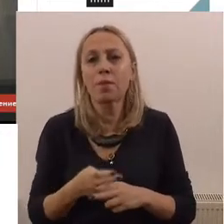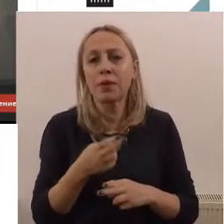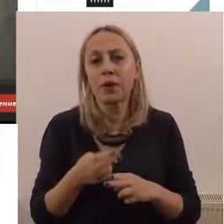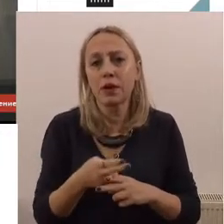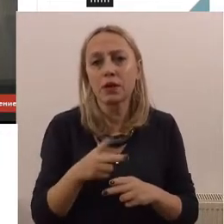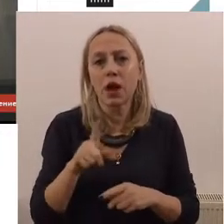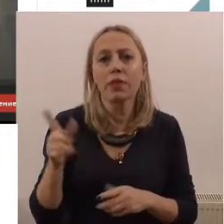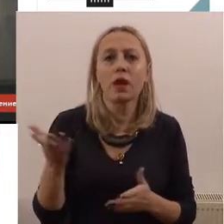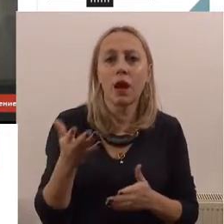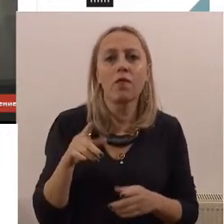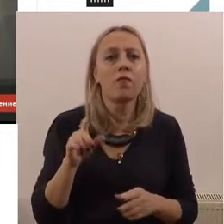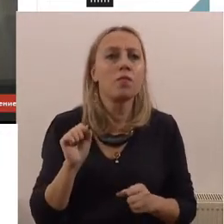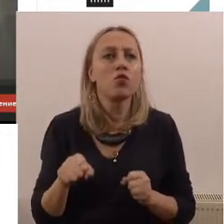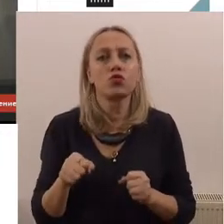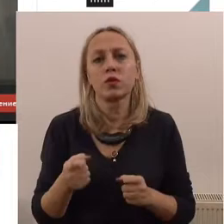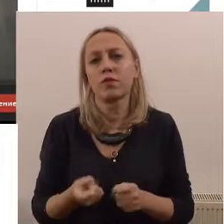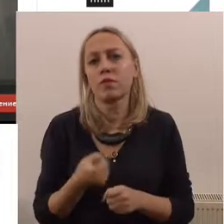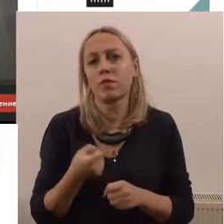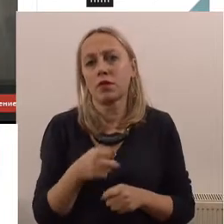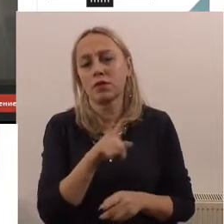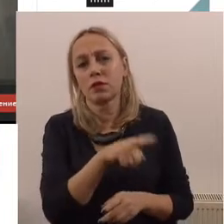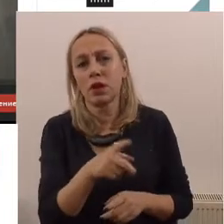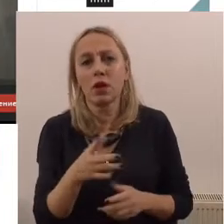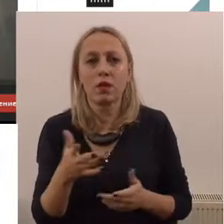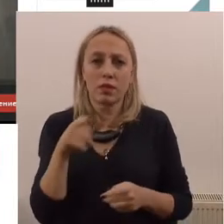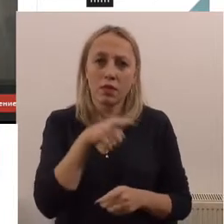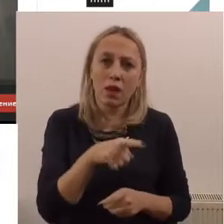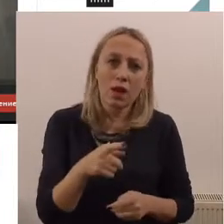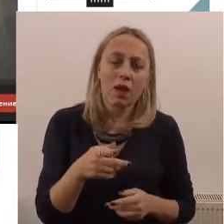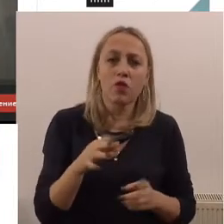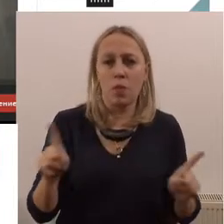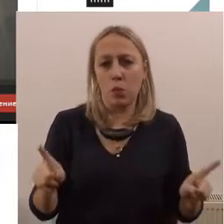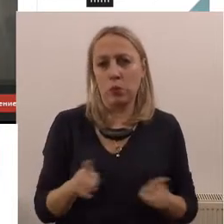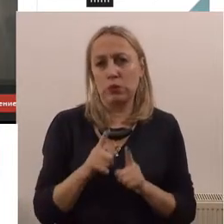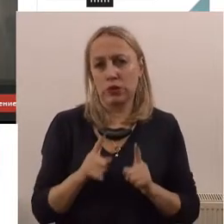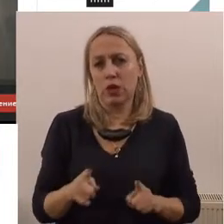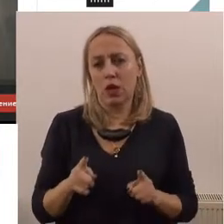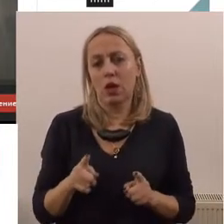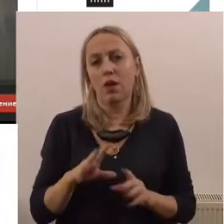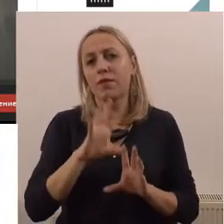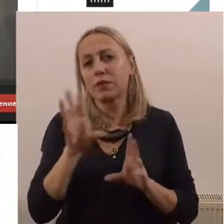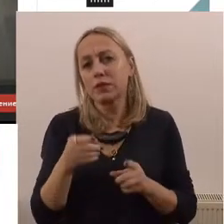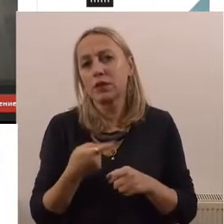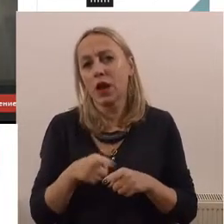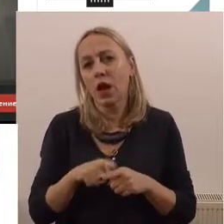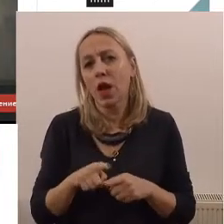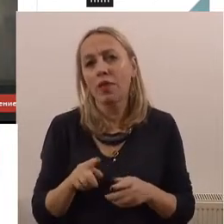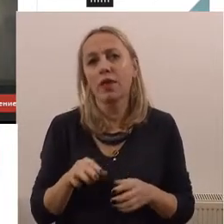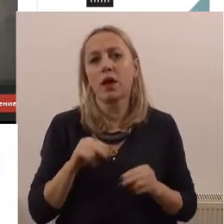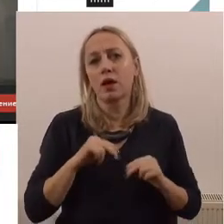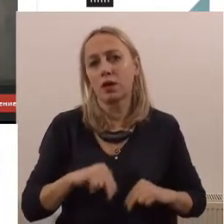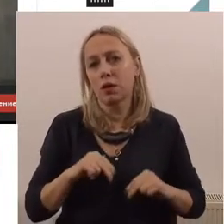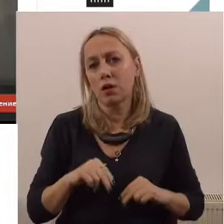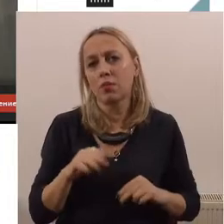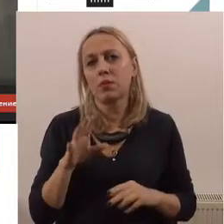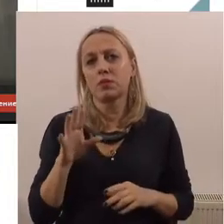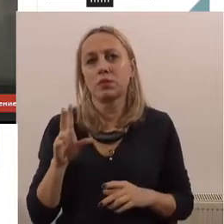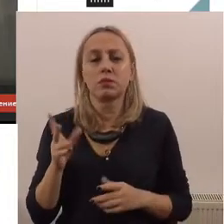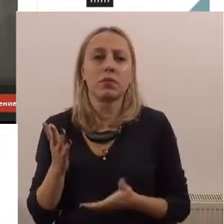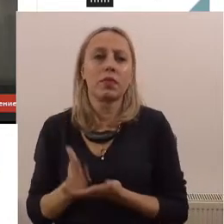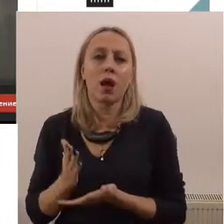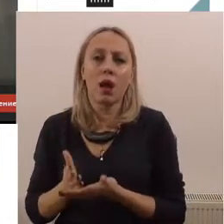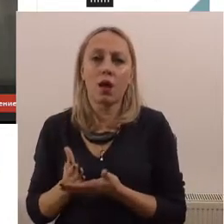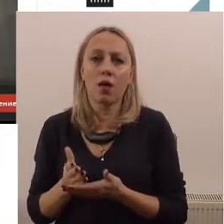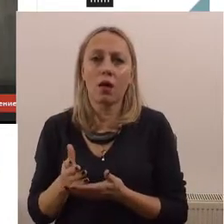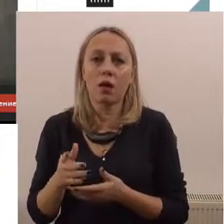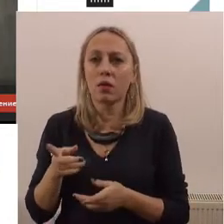the director, and then we would allocate a guide to take all those people